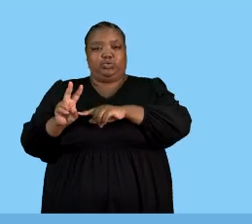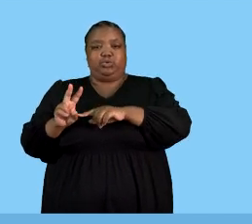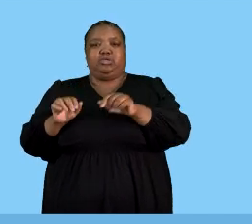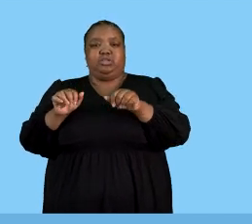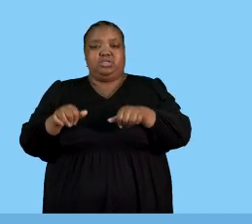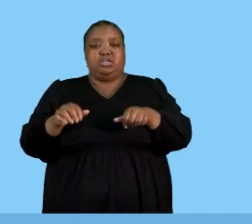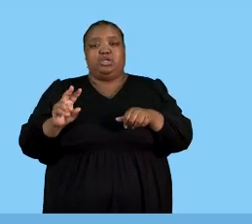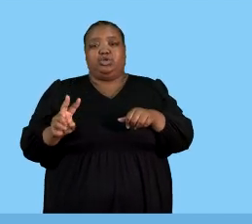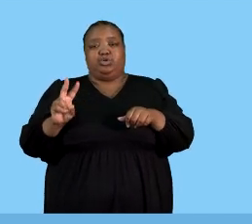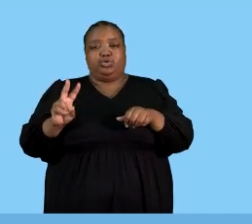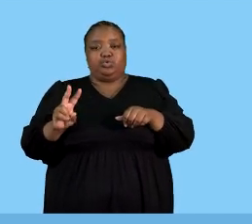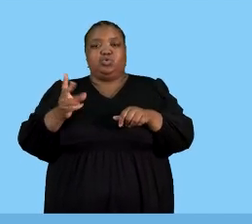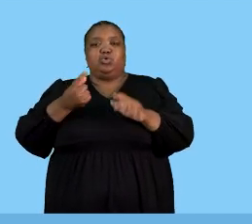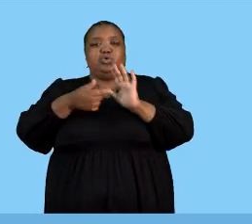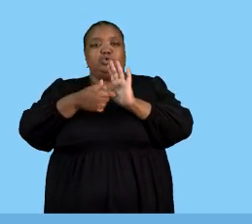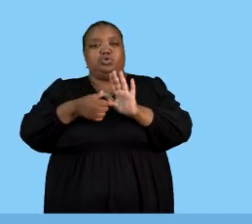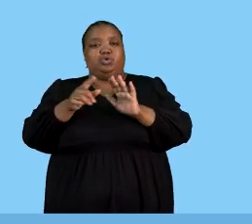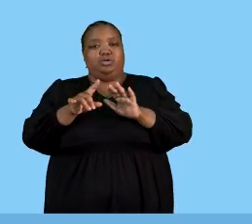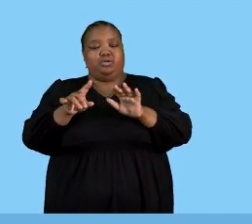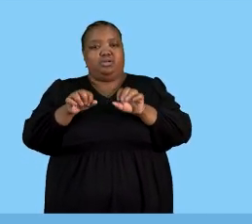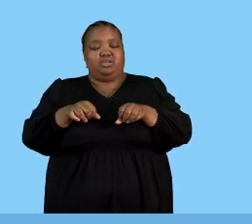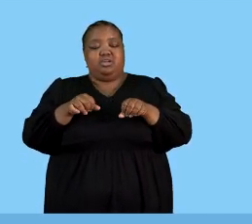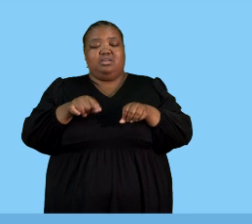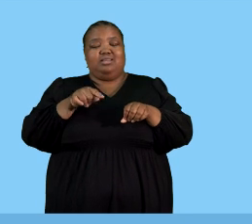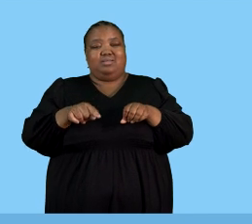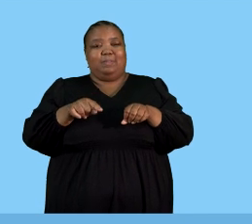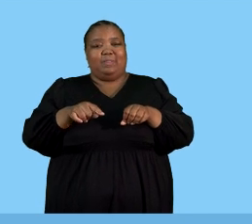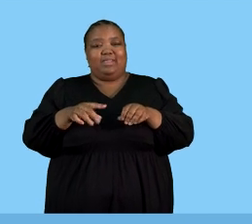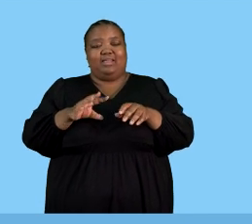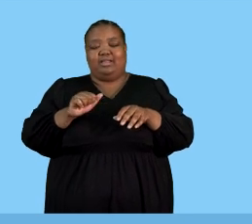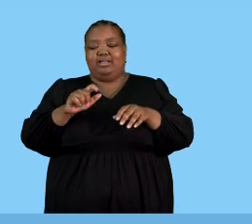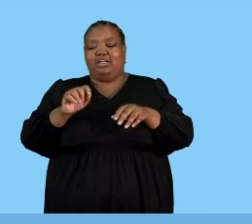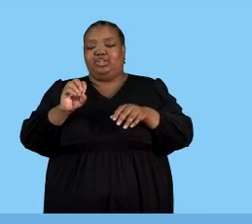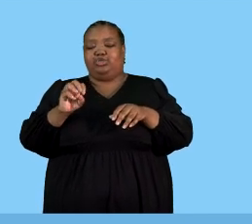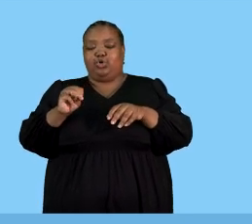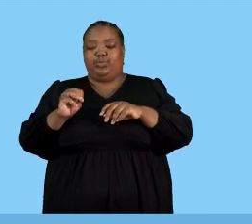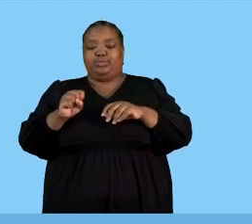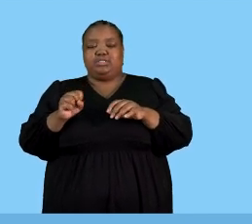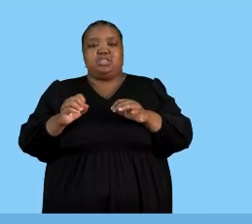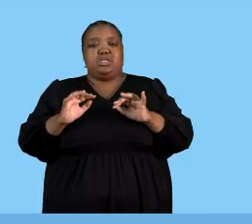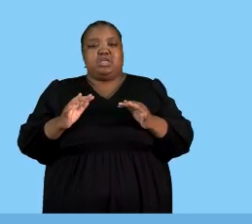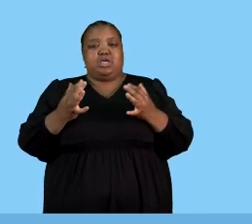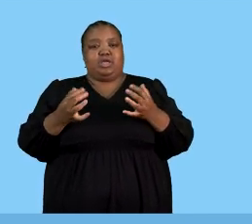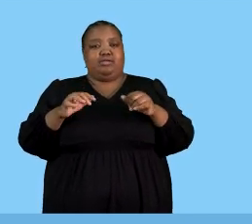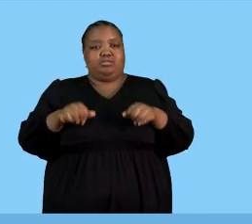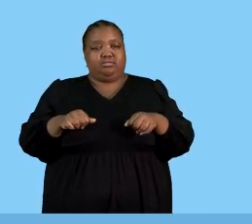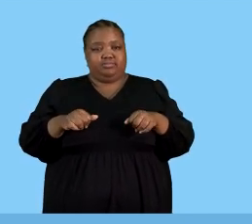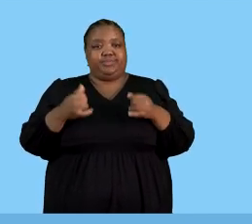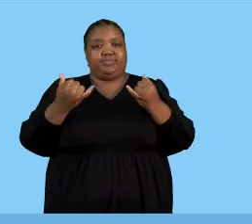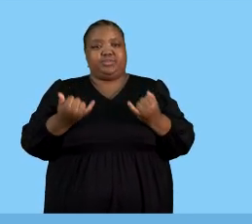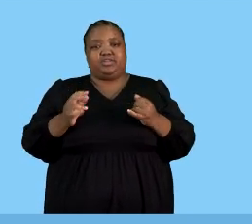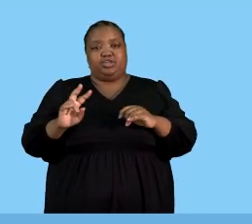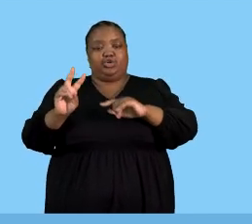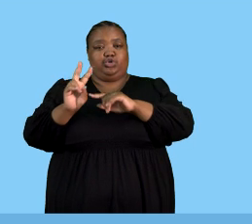the Cl2, so the 2 written as a subscript there, tells us how many atoms of this particular compound we have. And then